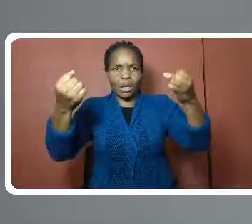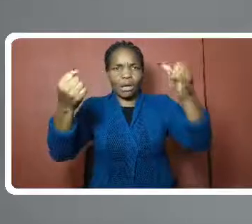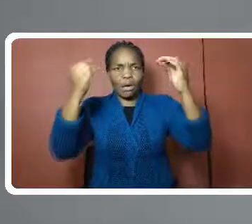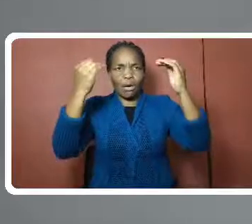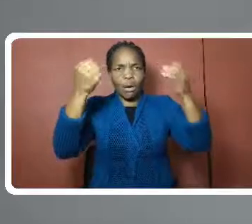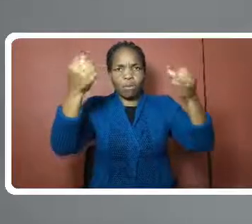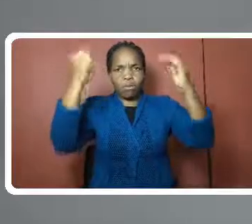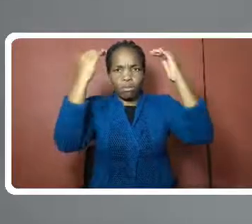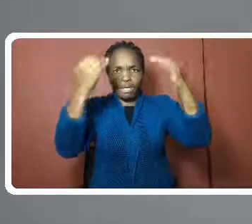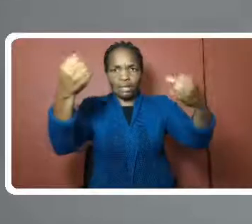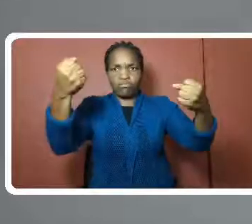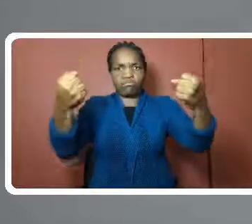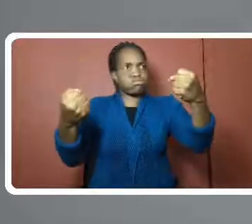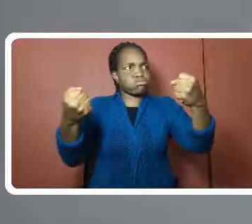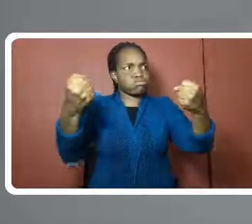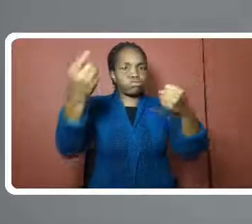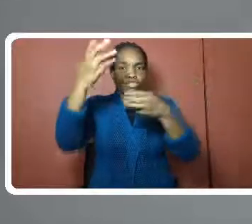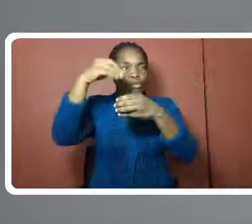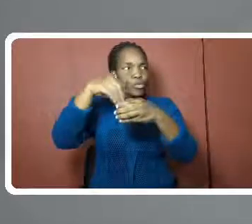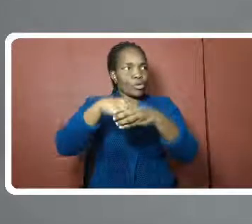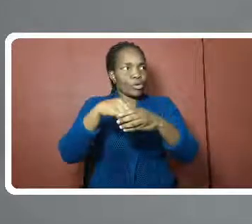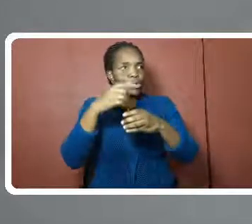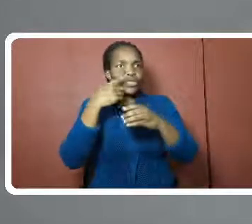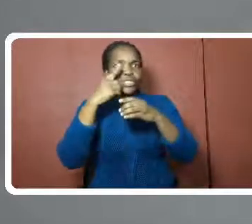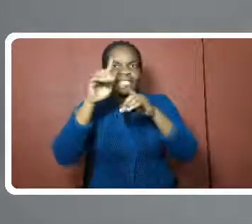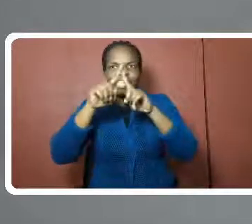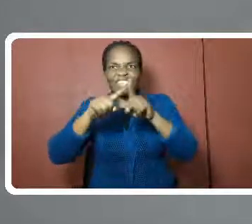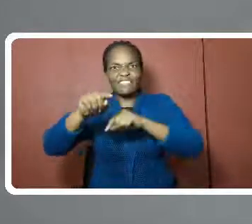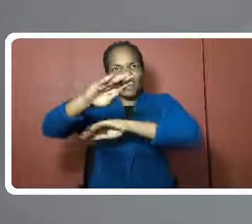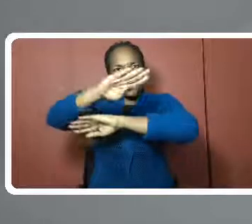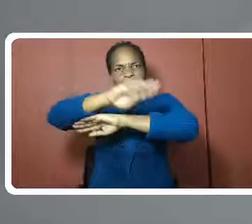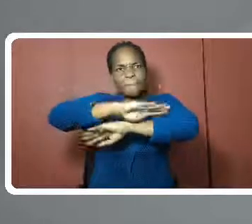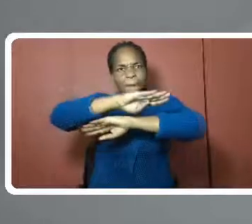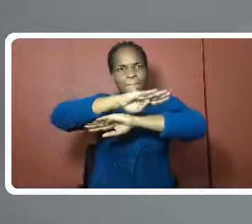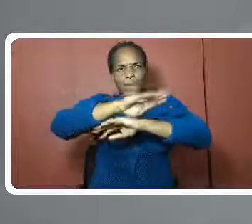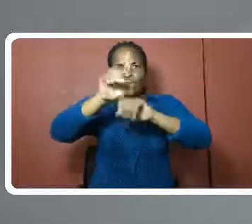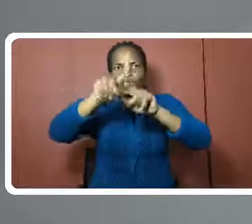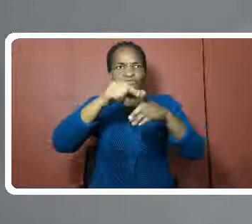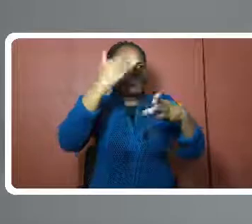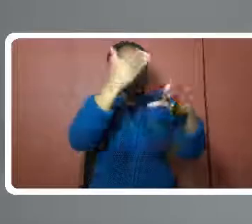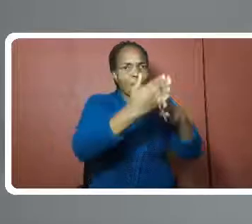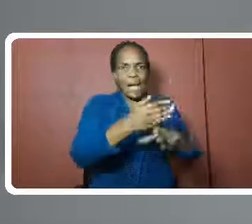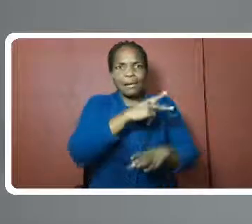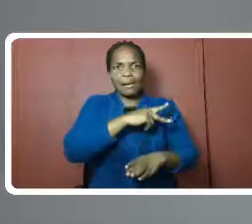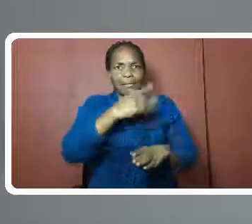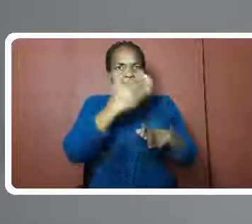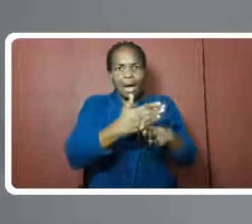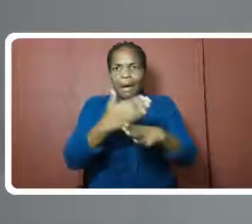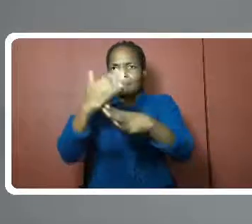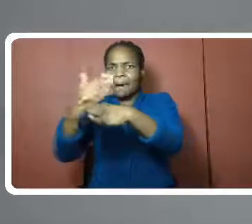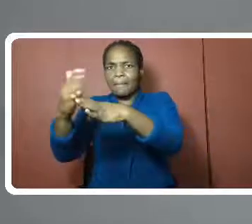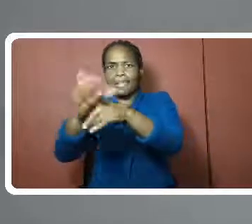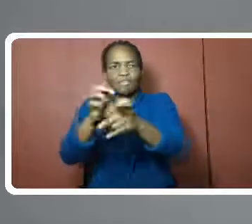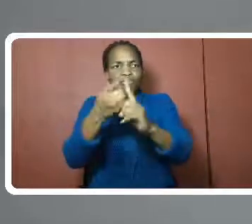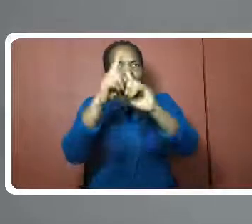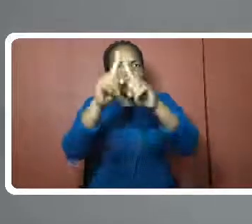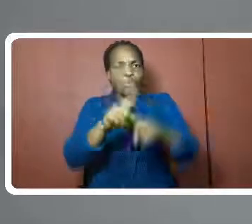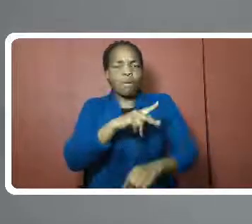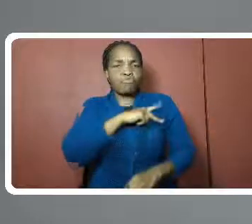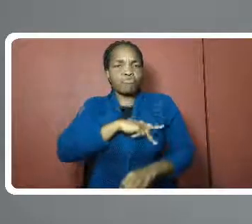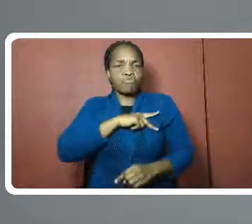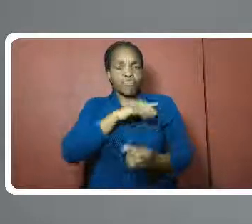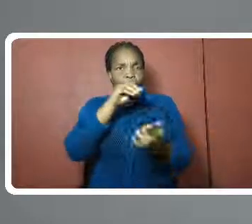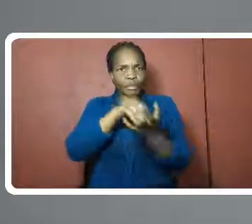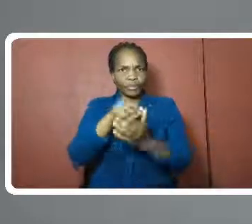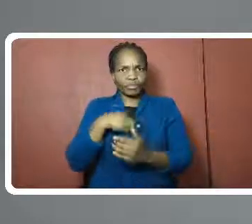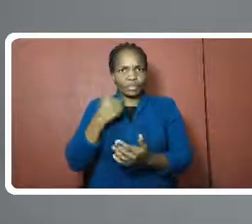go in and you could see some movies of professions you were interested in. So I watched